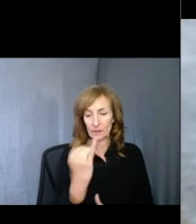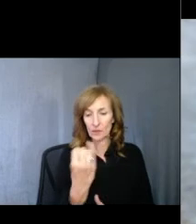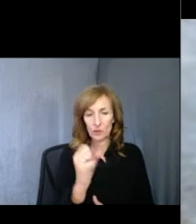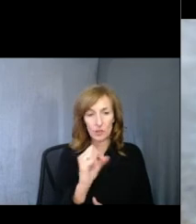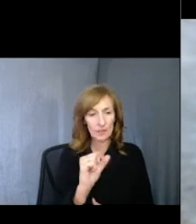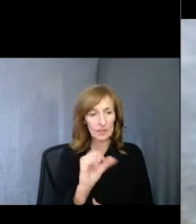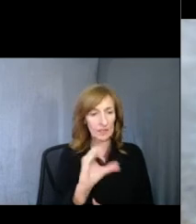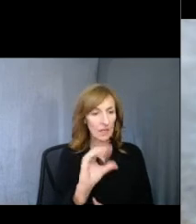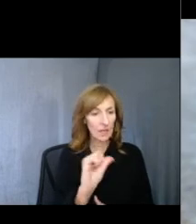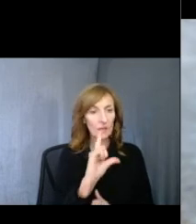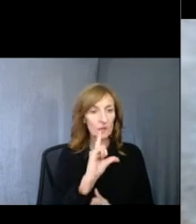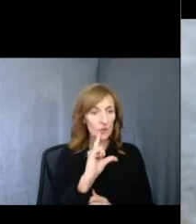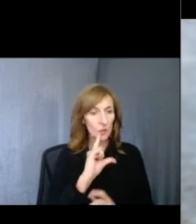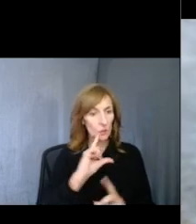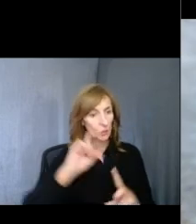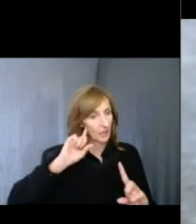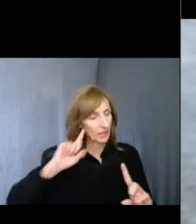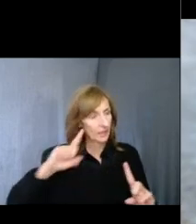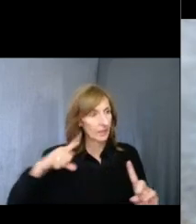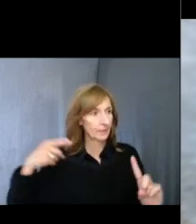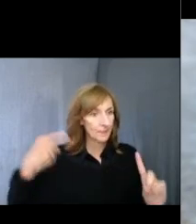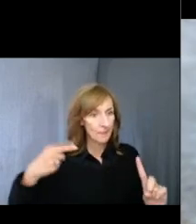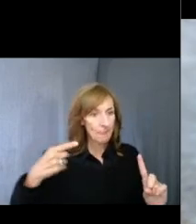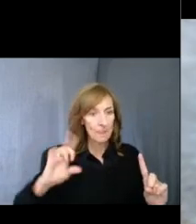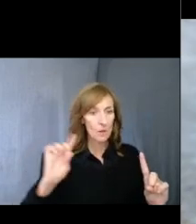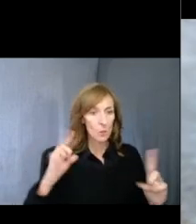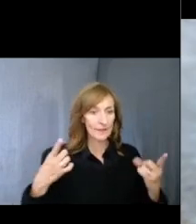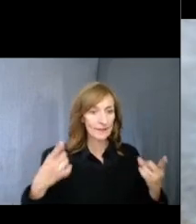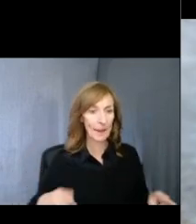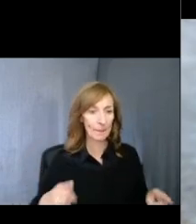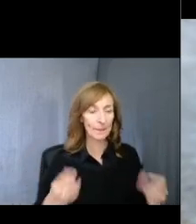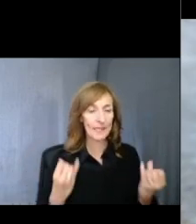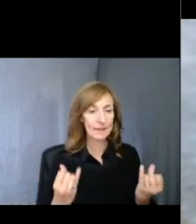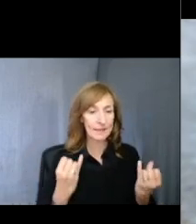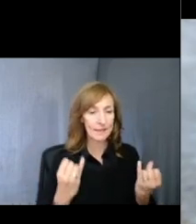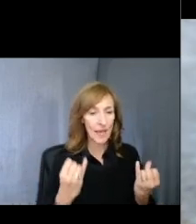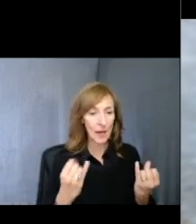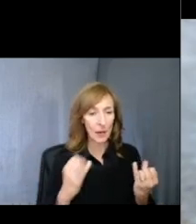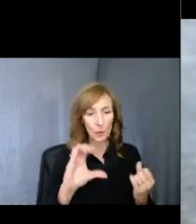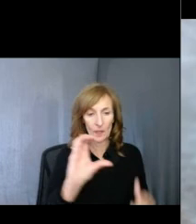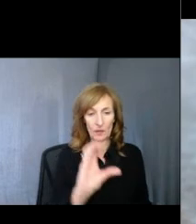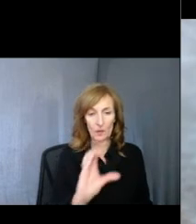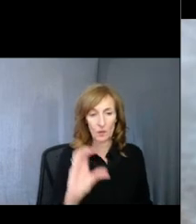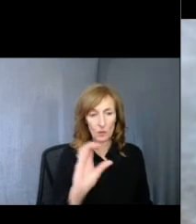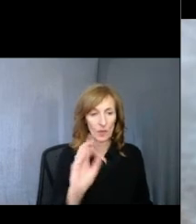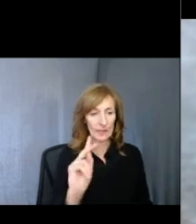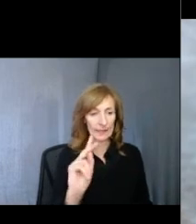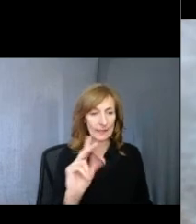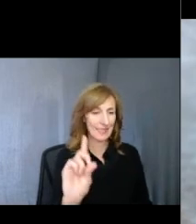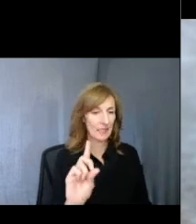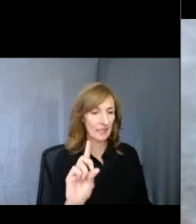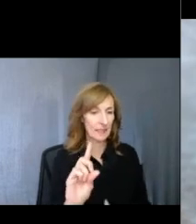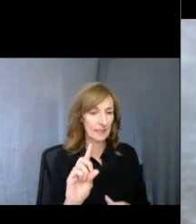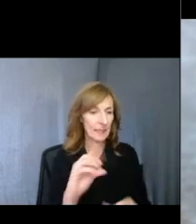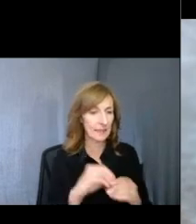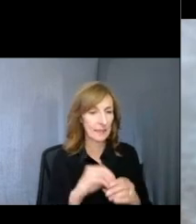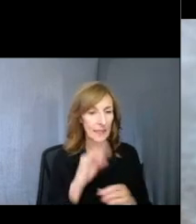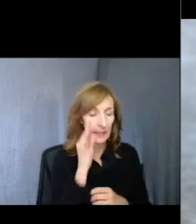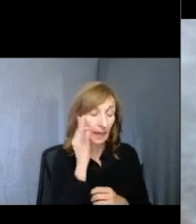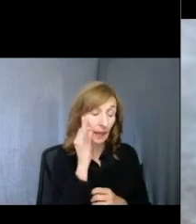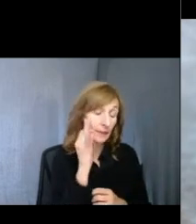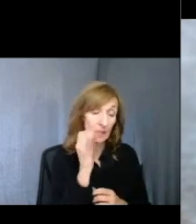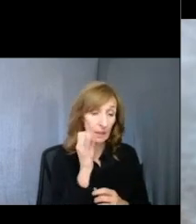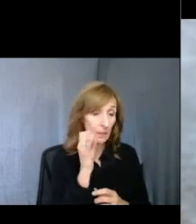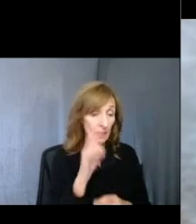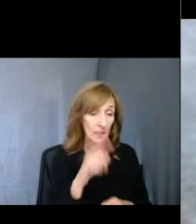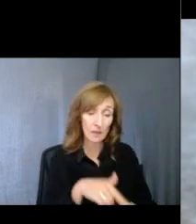we're going with chronic kidney disease in cats. I mean, obviously, it's been around a long time. We've recognized it. We know